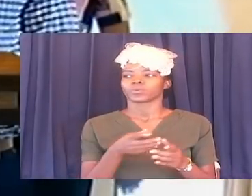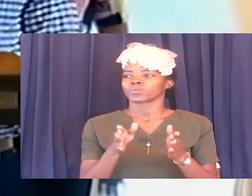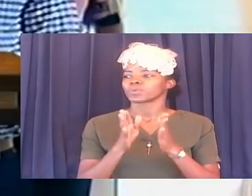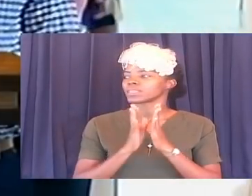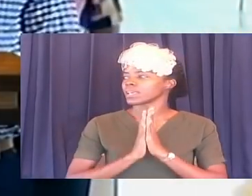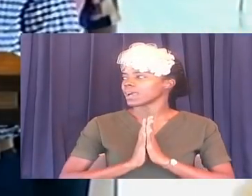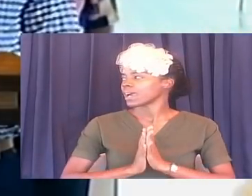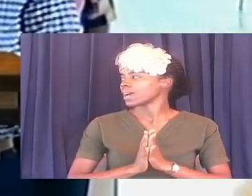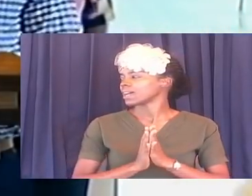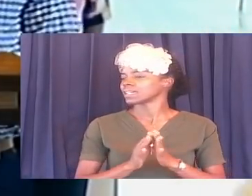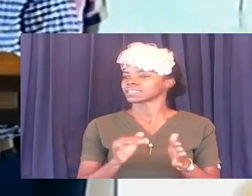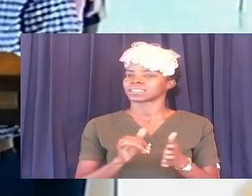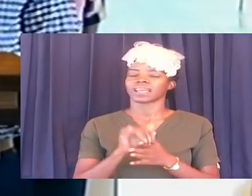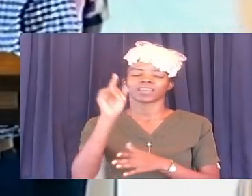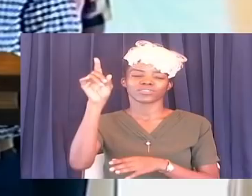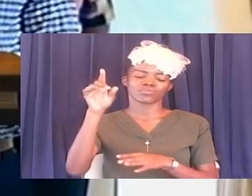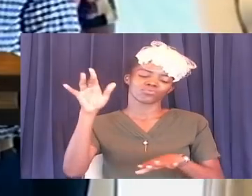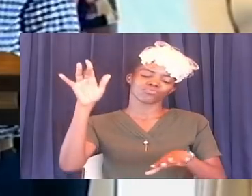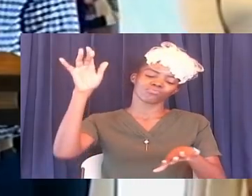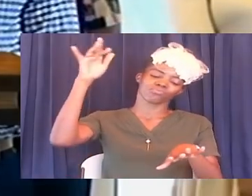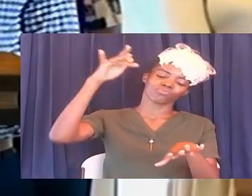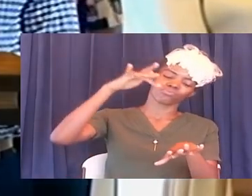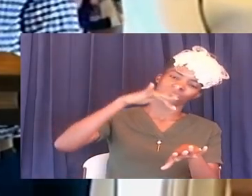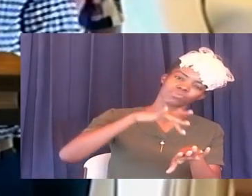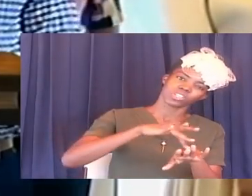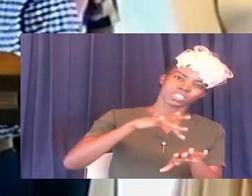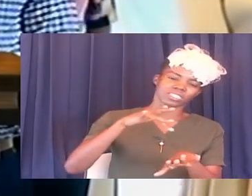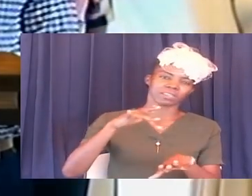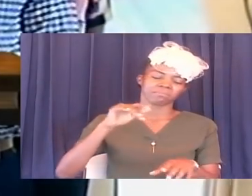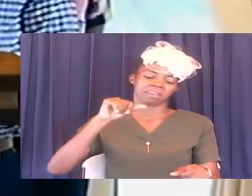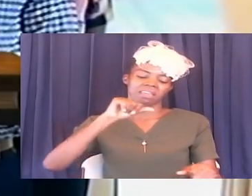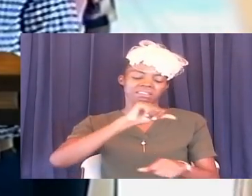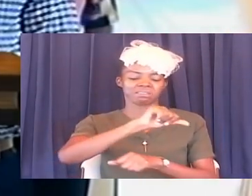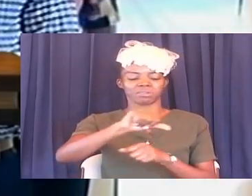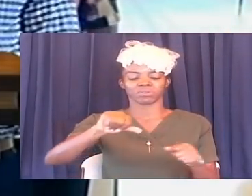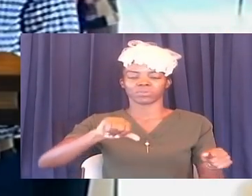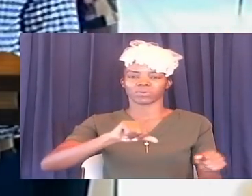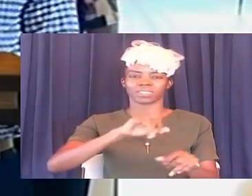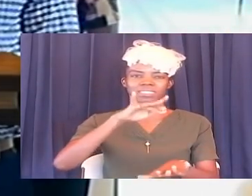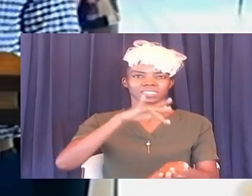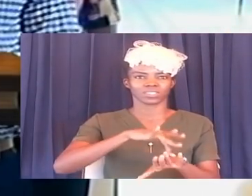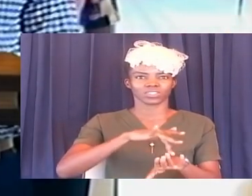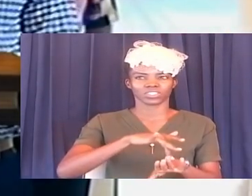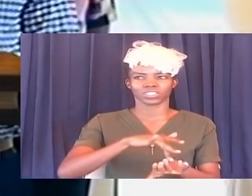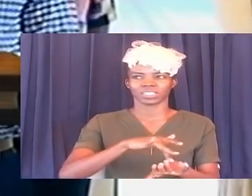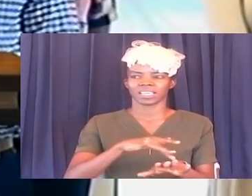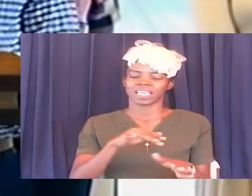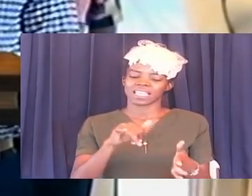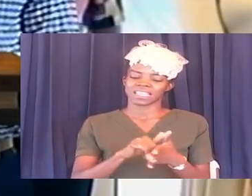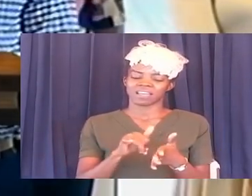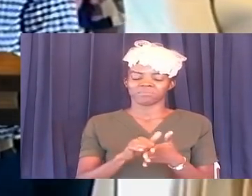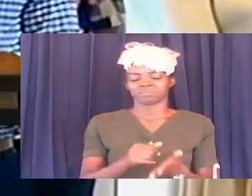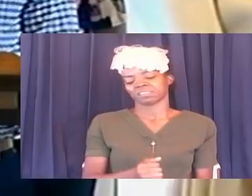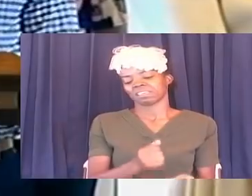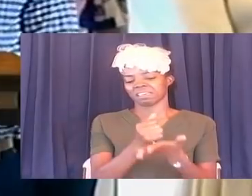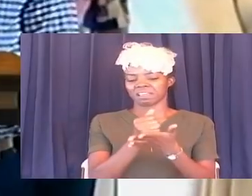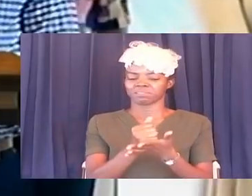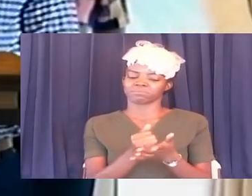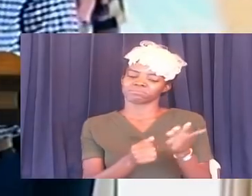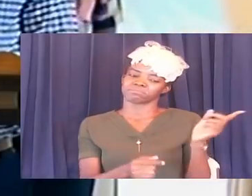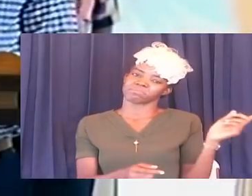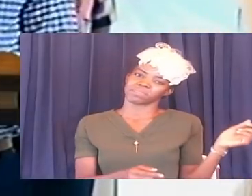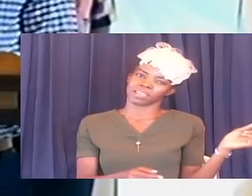will grant him a touch, an anointing touch, Lord Jesus, that will cause him to speak